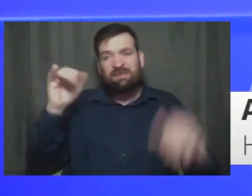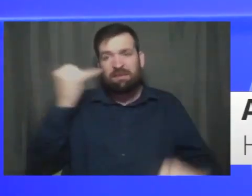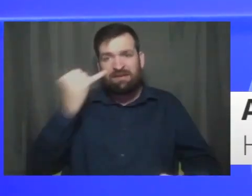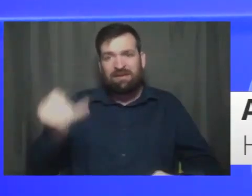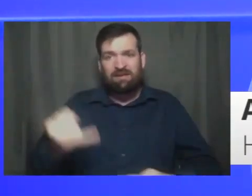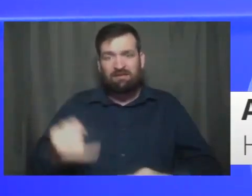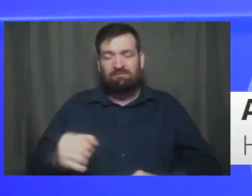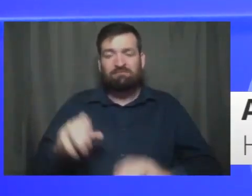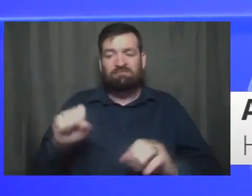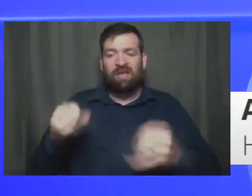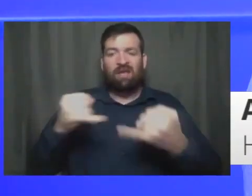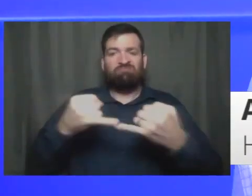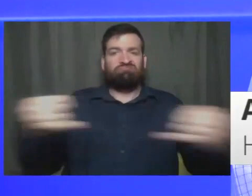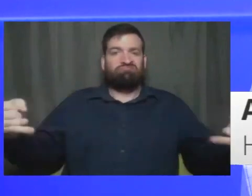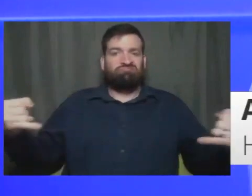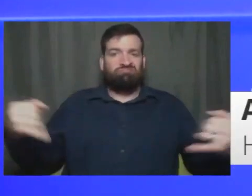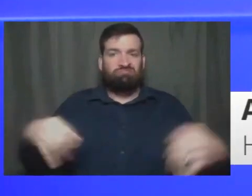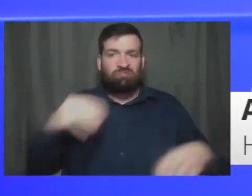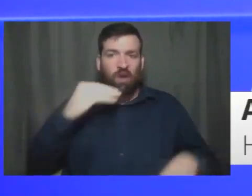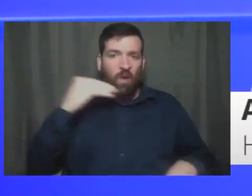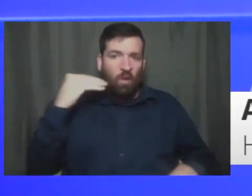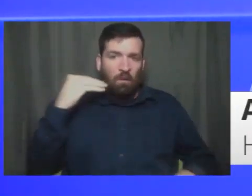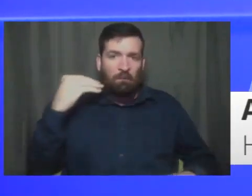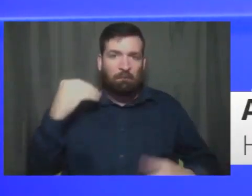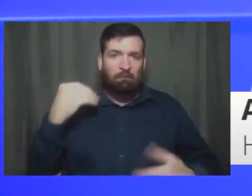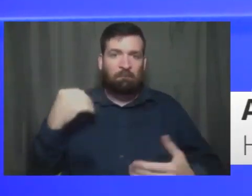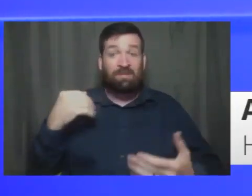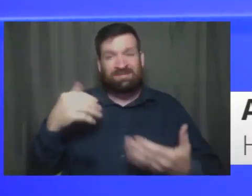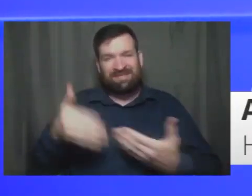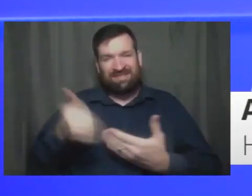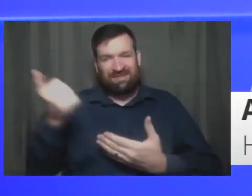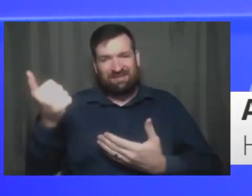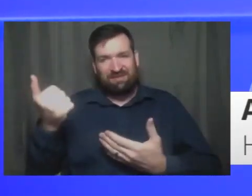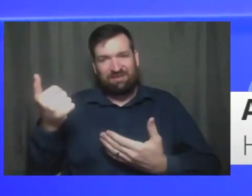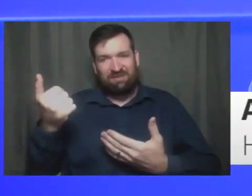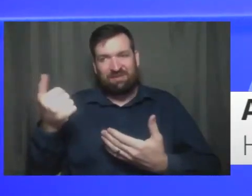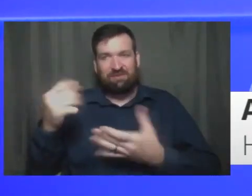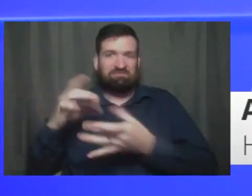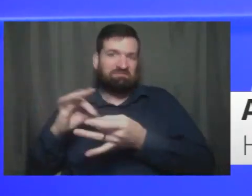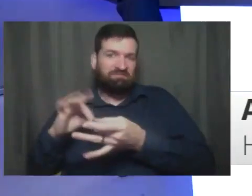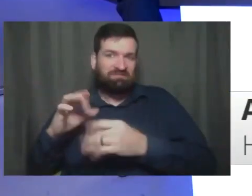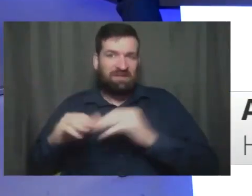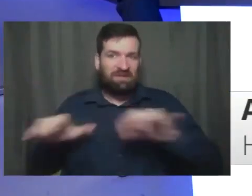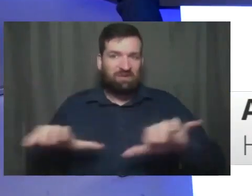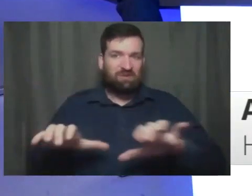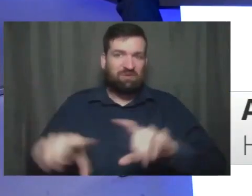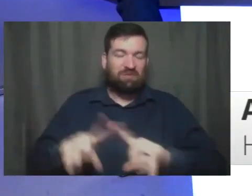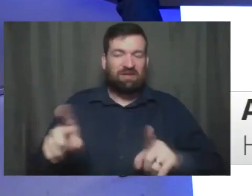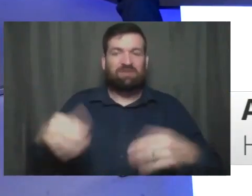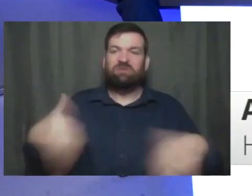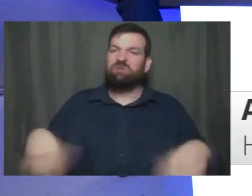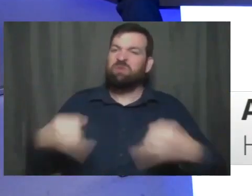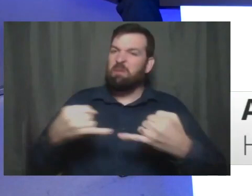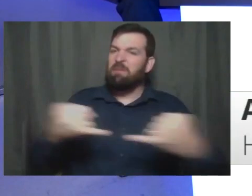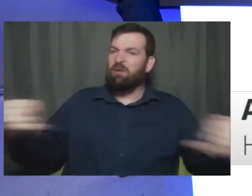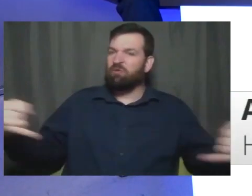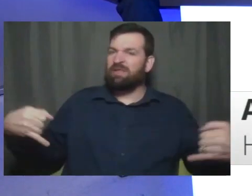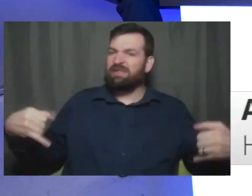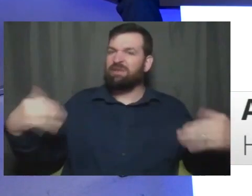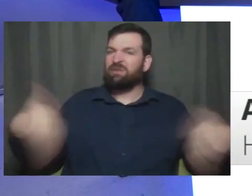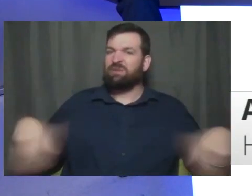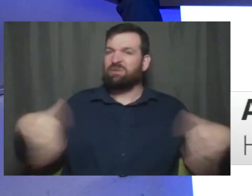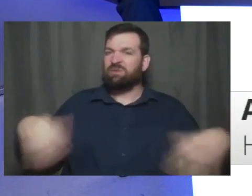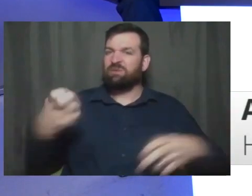limits at home and set boundaries, and that's easier said than done. So sometimes the devil's in the details there. Right, boundaries. That's the big word.